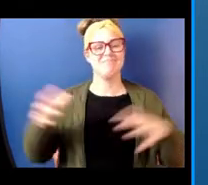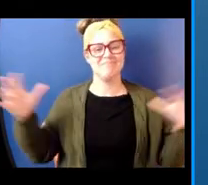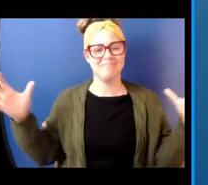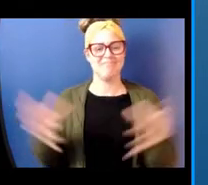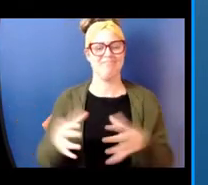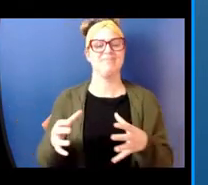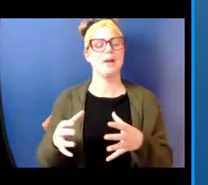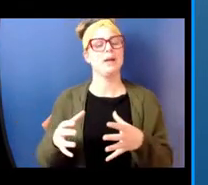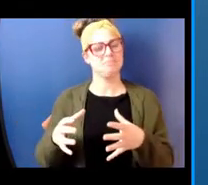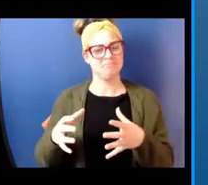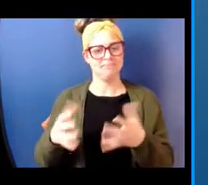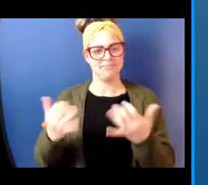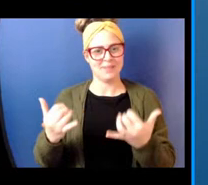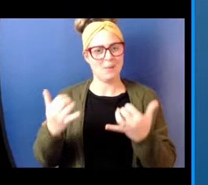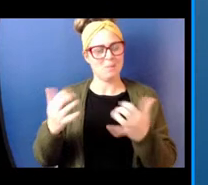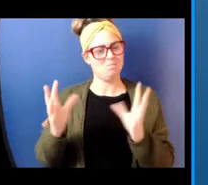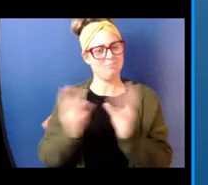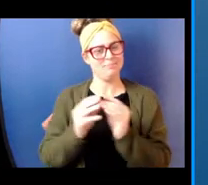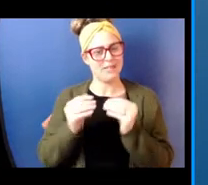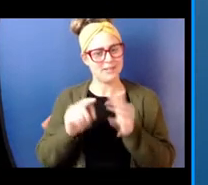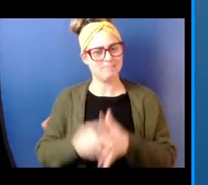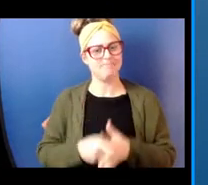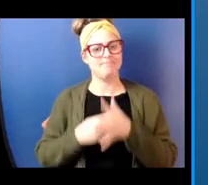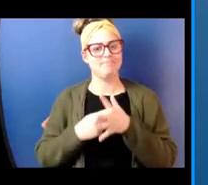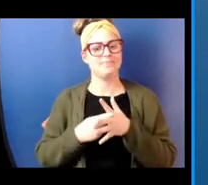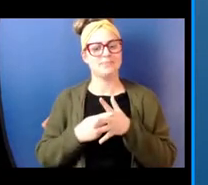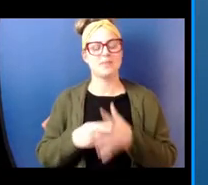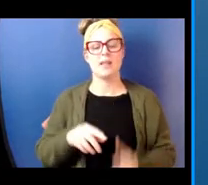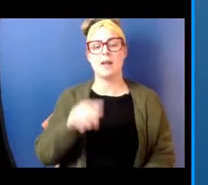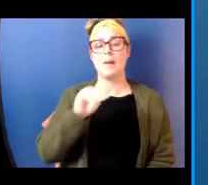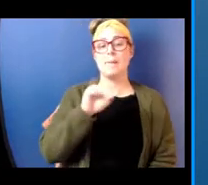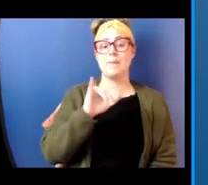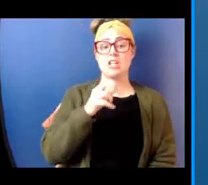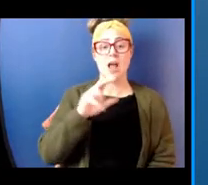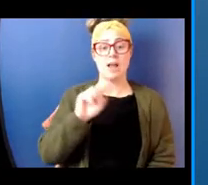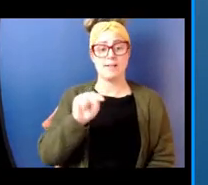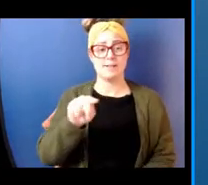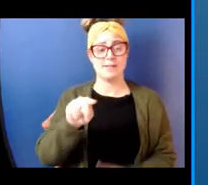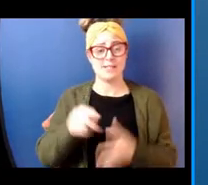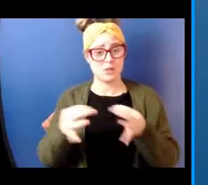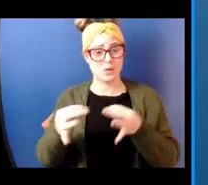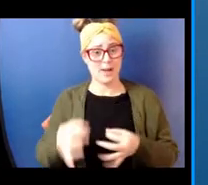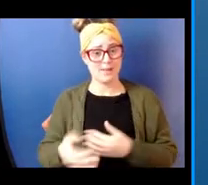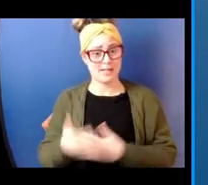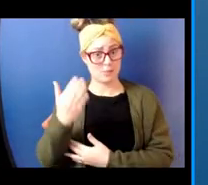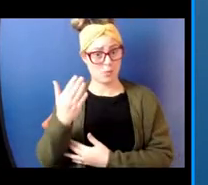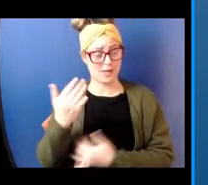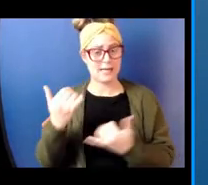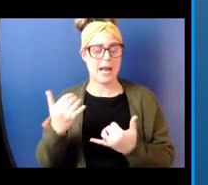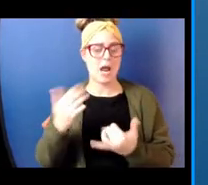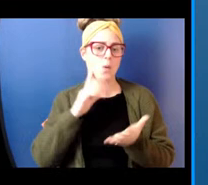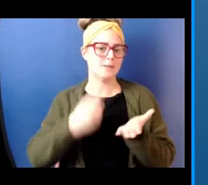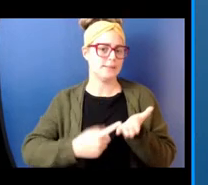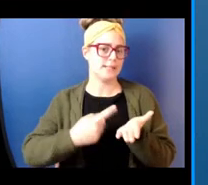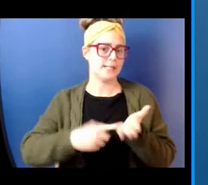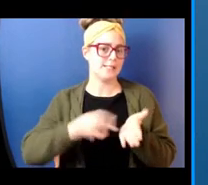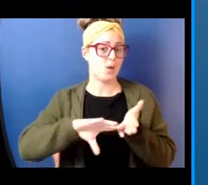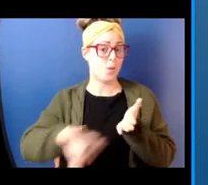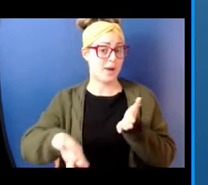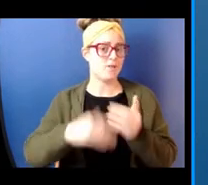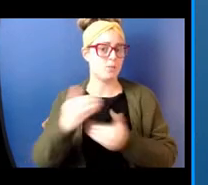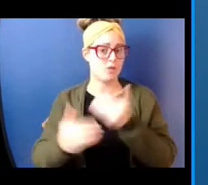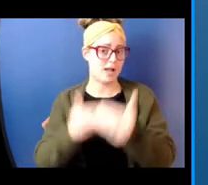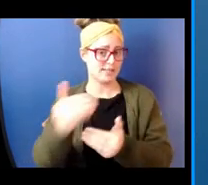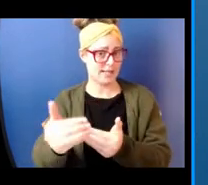order uh as mignon described to you this morning we will now discuss the waiver process and propose a package